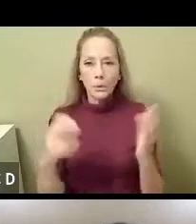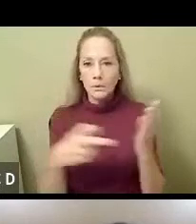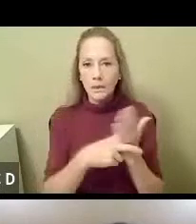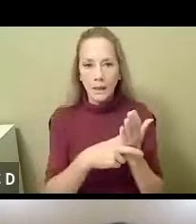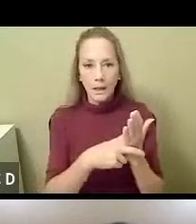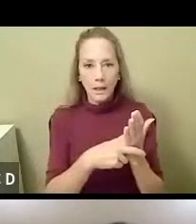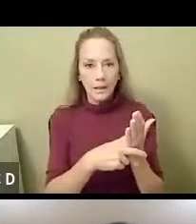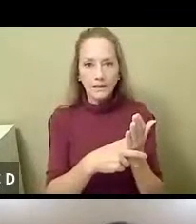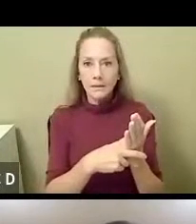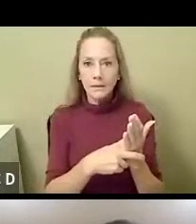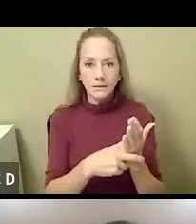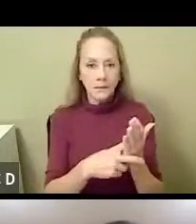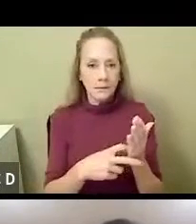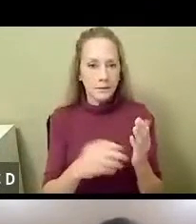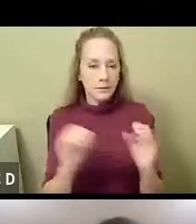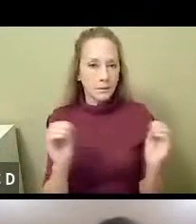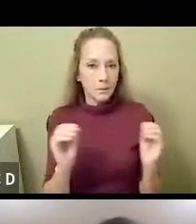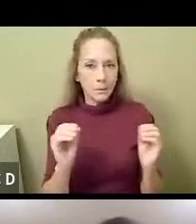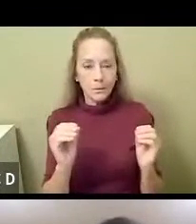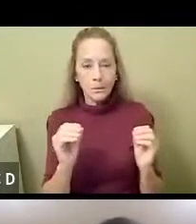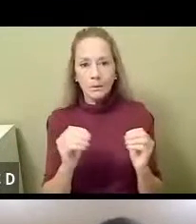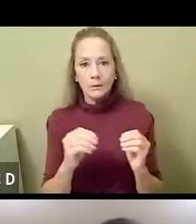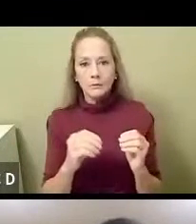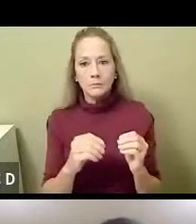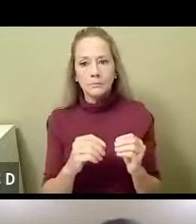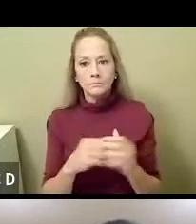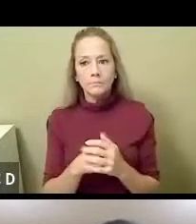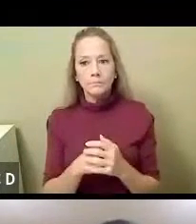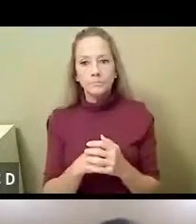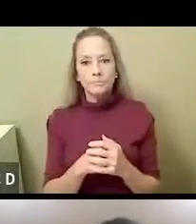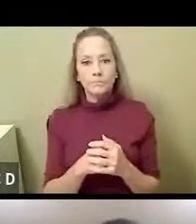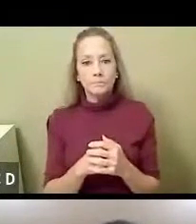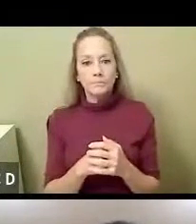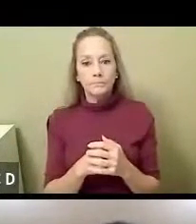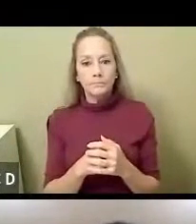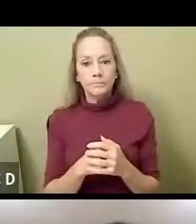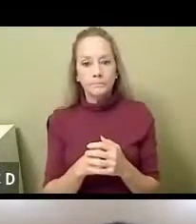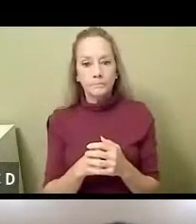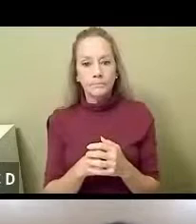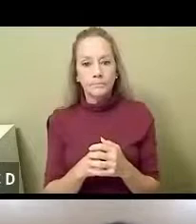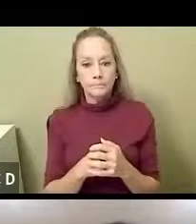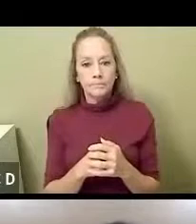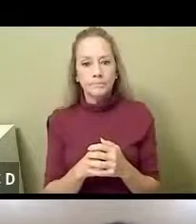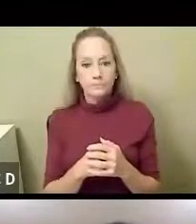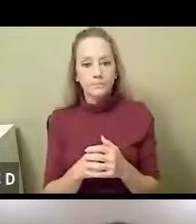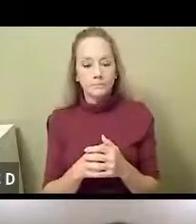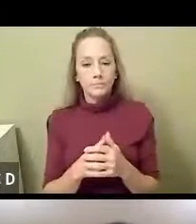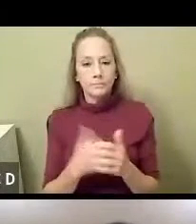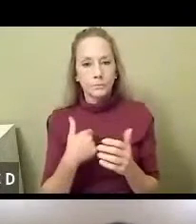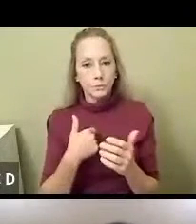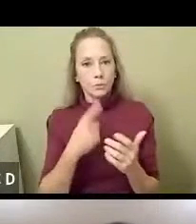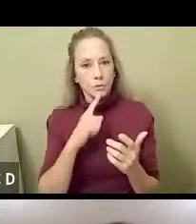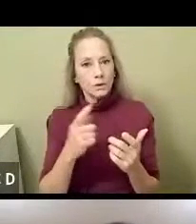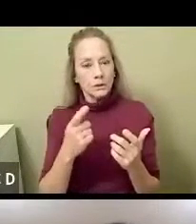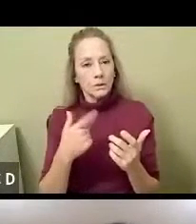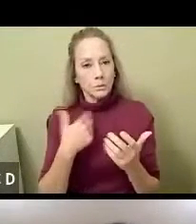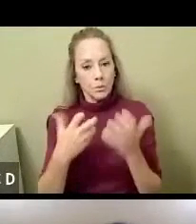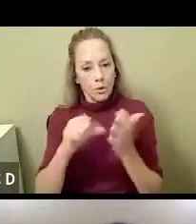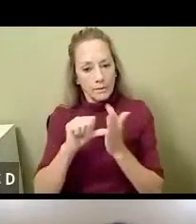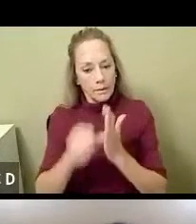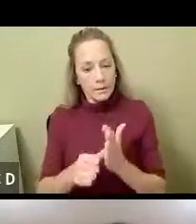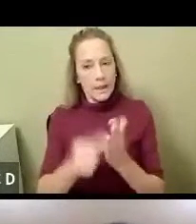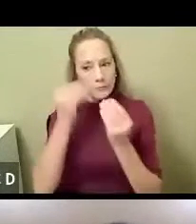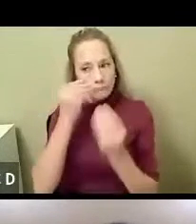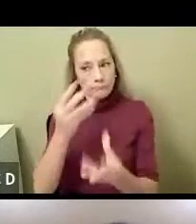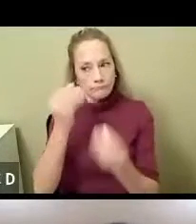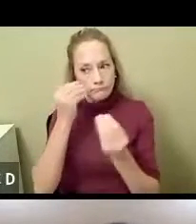no citations issued. Nobody's been closed for not doing this right now. They're still really trying to educate.